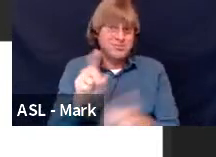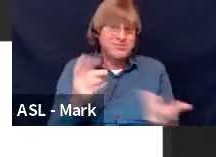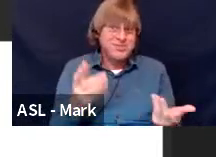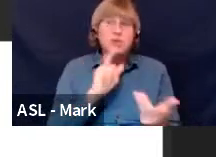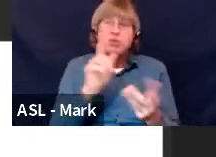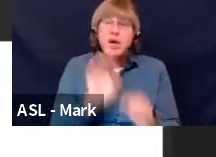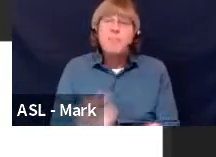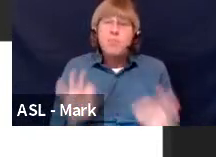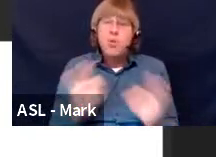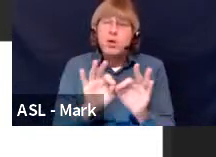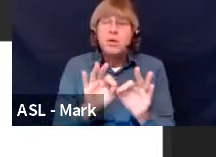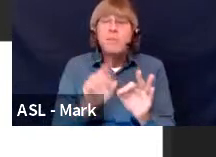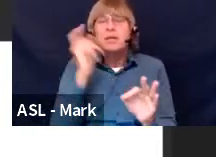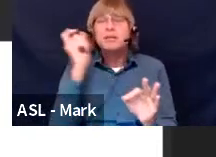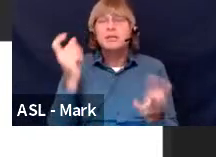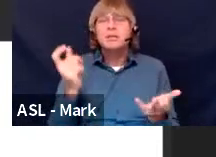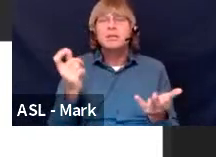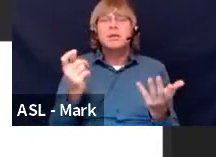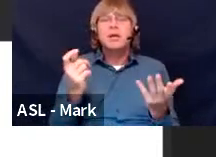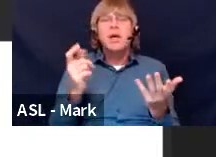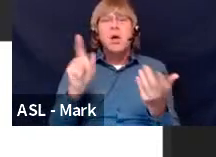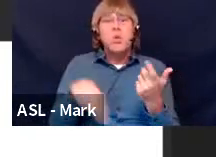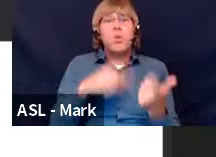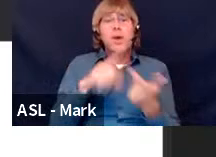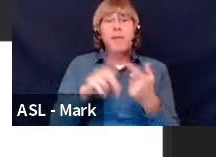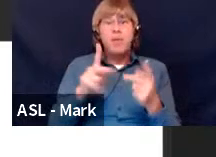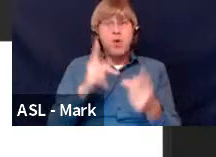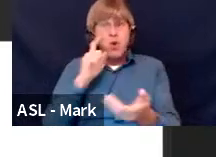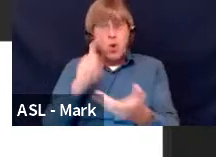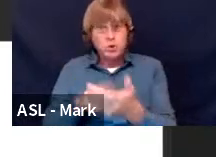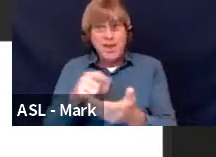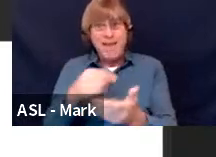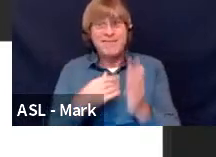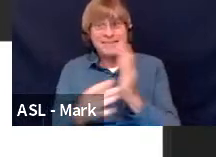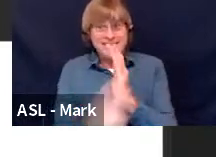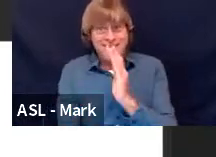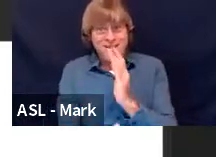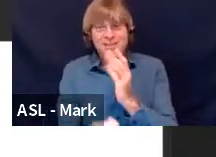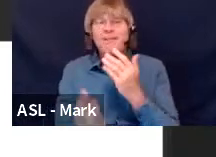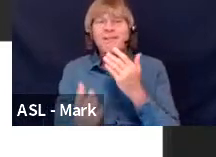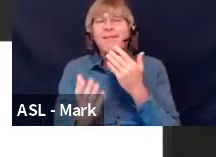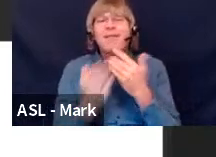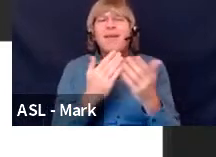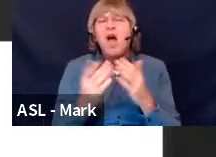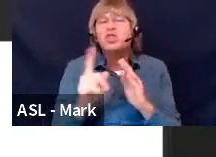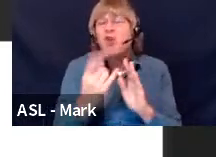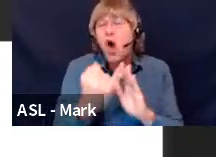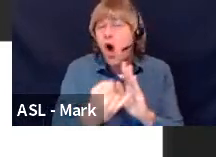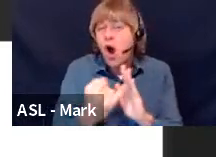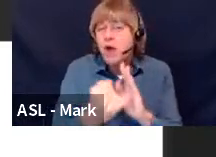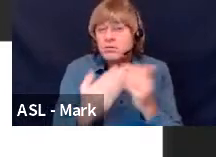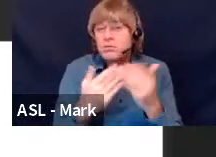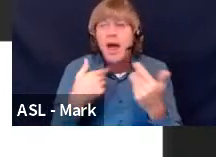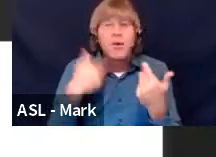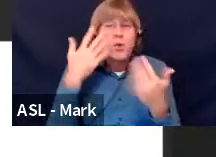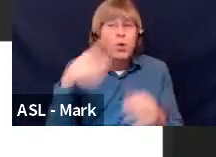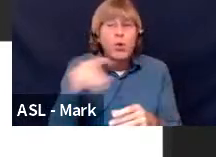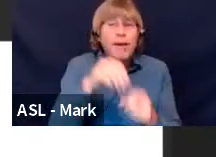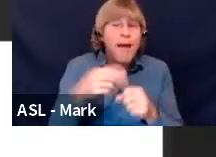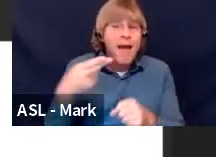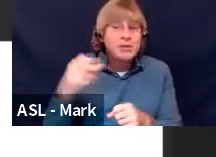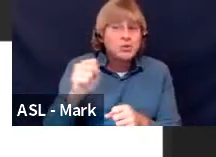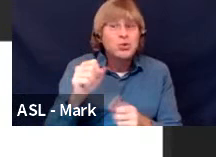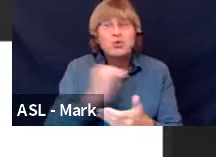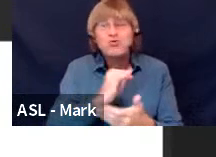very important to do that, because when people know that you got a skill, even, just art. I don't know if you all were in high